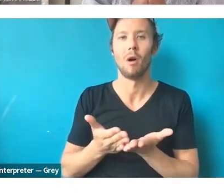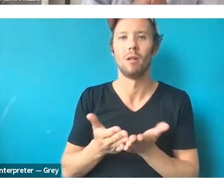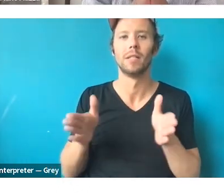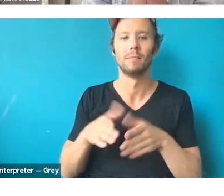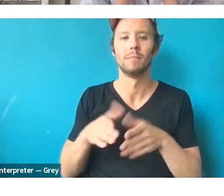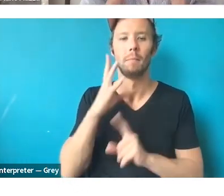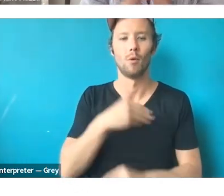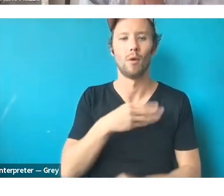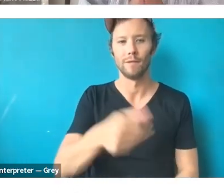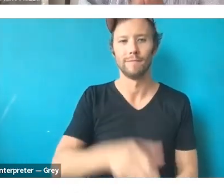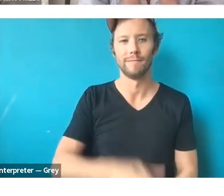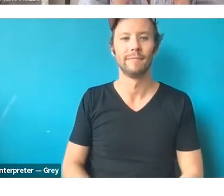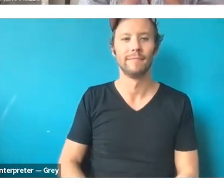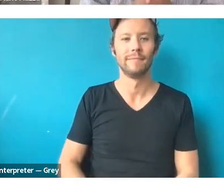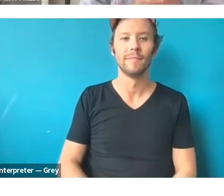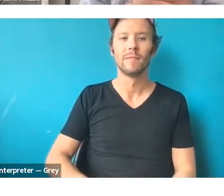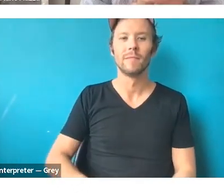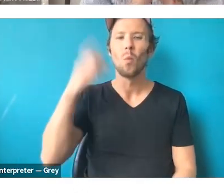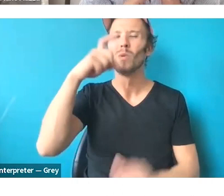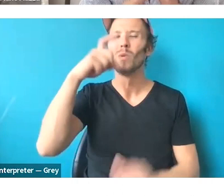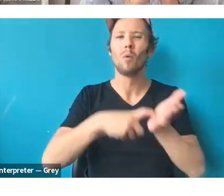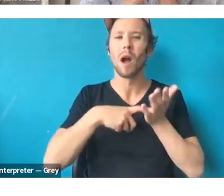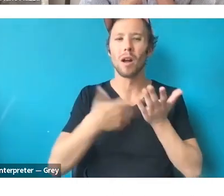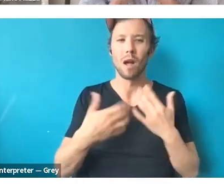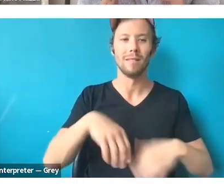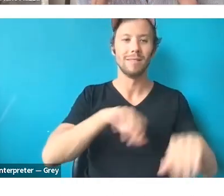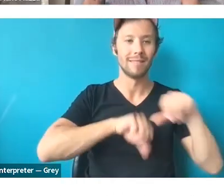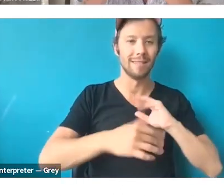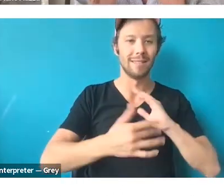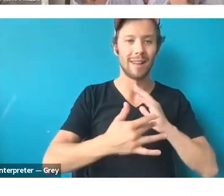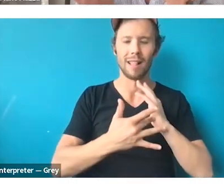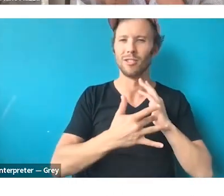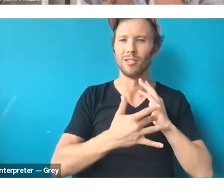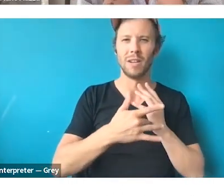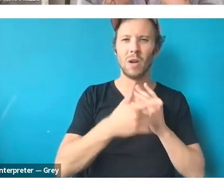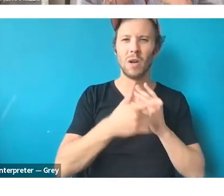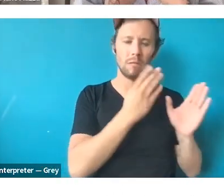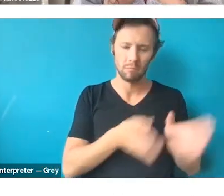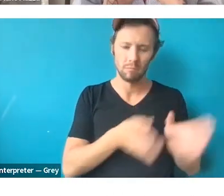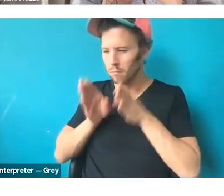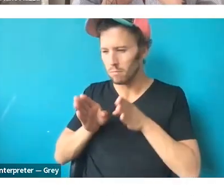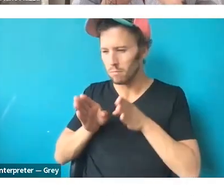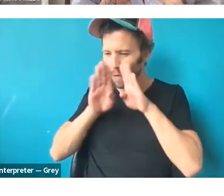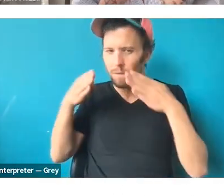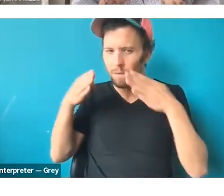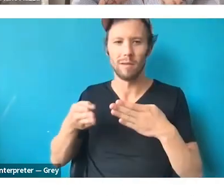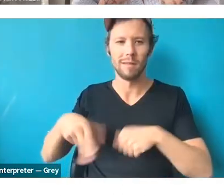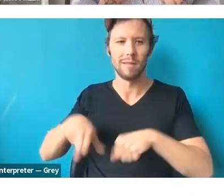organic, gentle, elegant, and beautiful. So it's really about creating ways that we